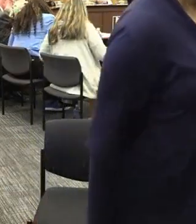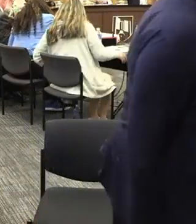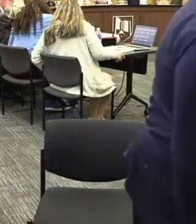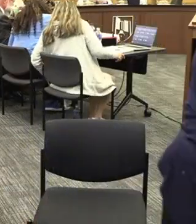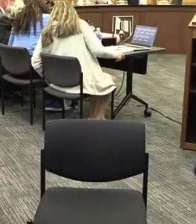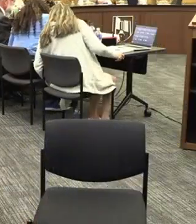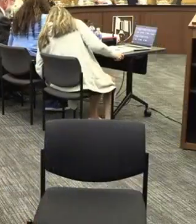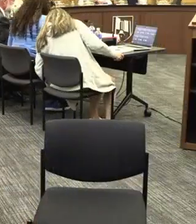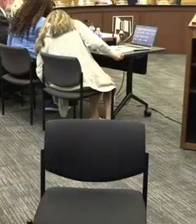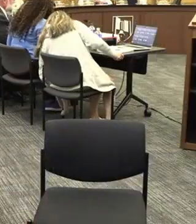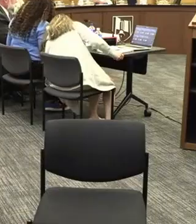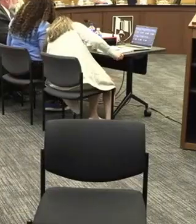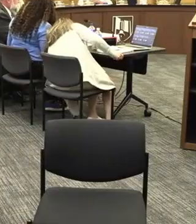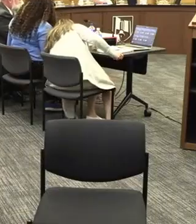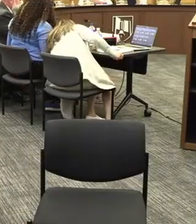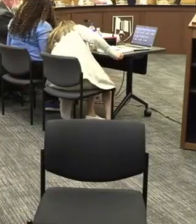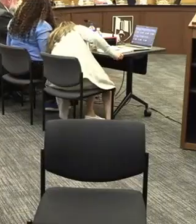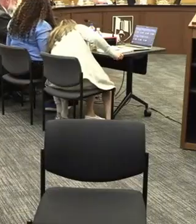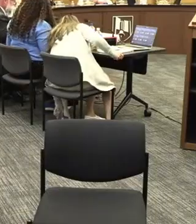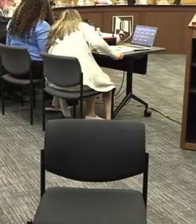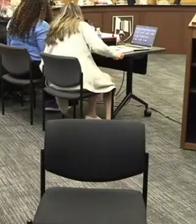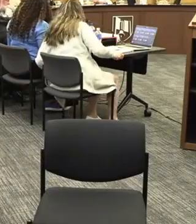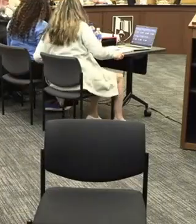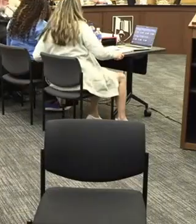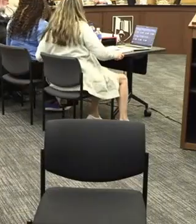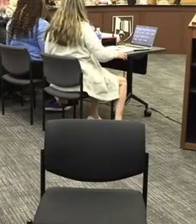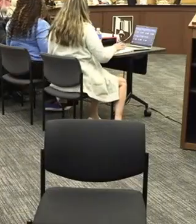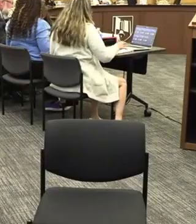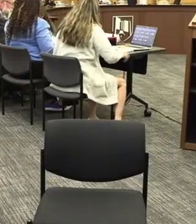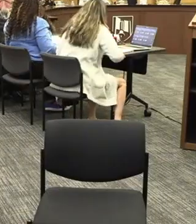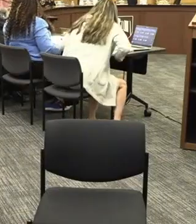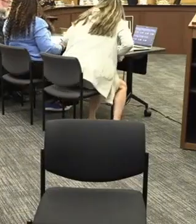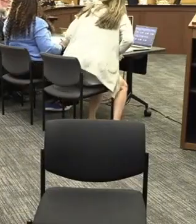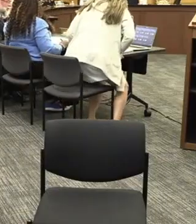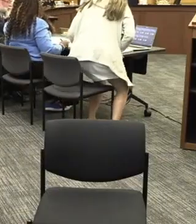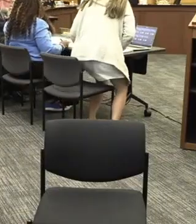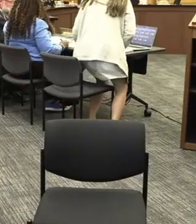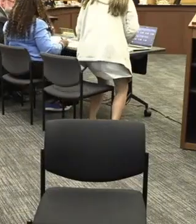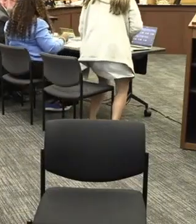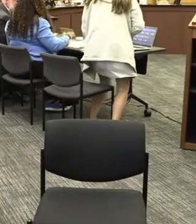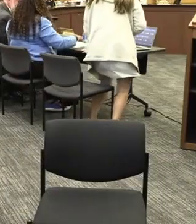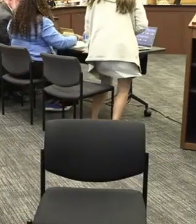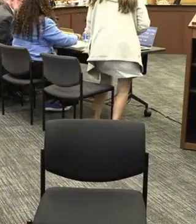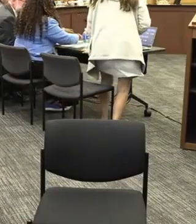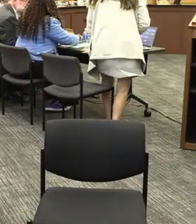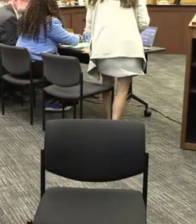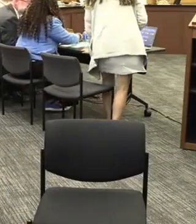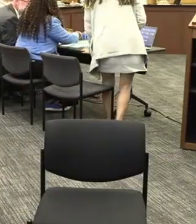We're signing them now.